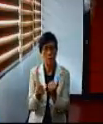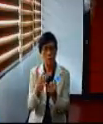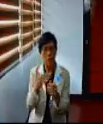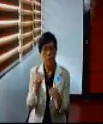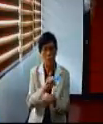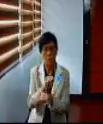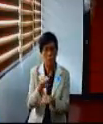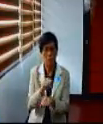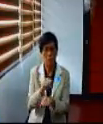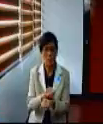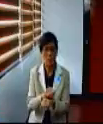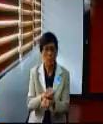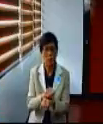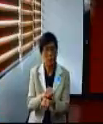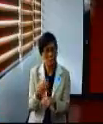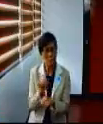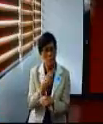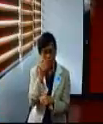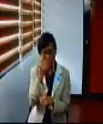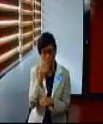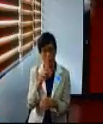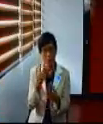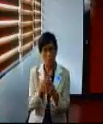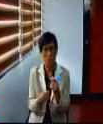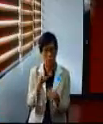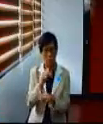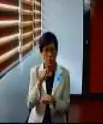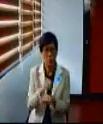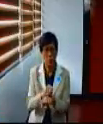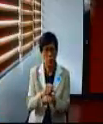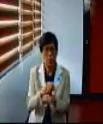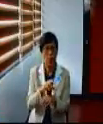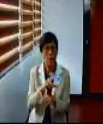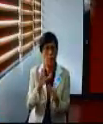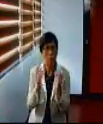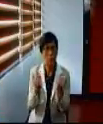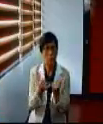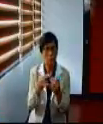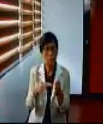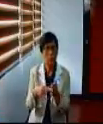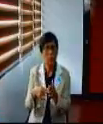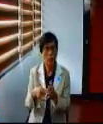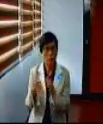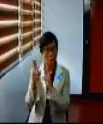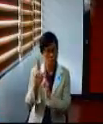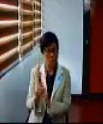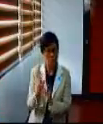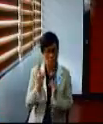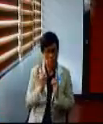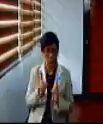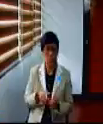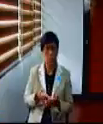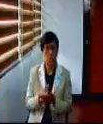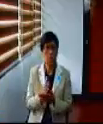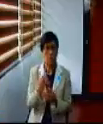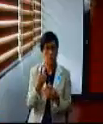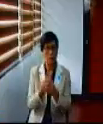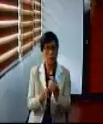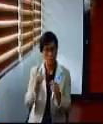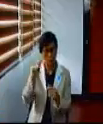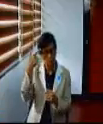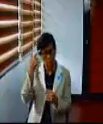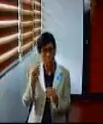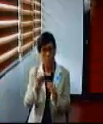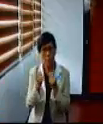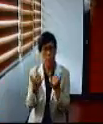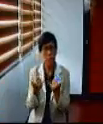state. Now, we understand that both the state and the company are required to respect human rights. Both government